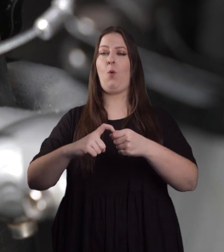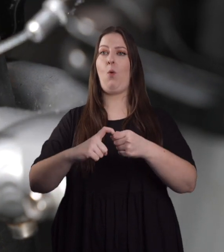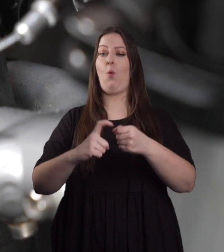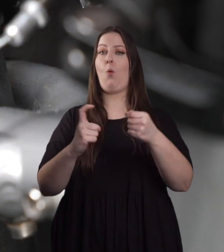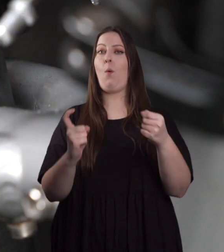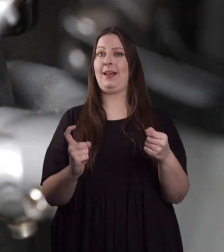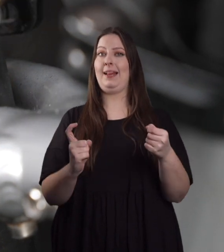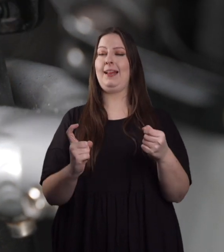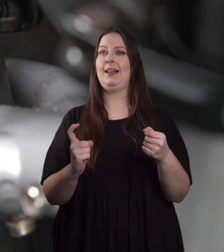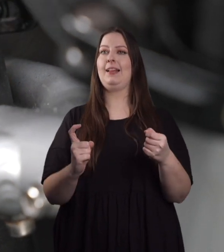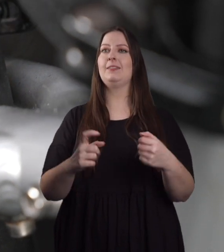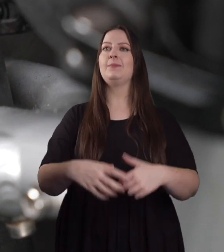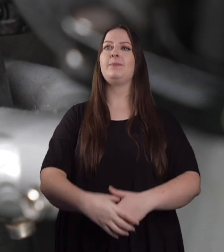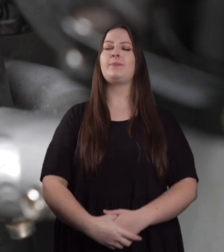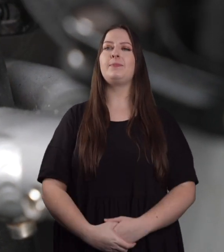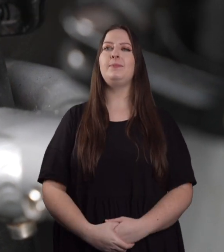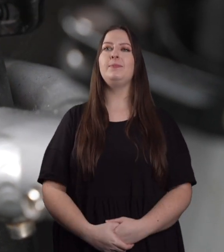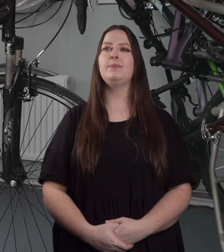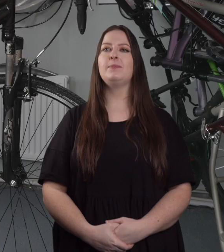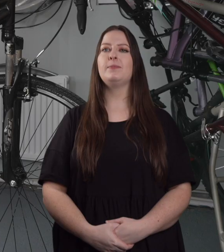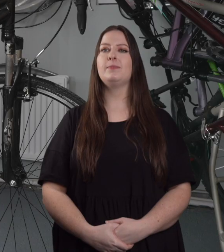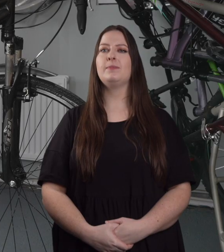First, open the brake.